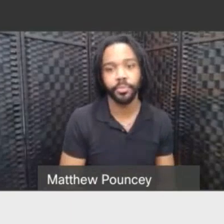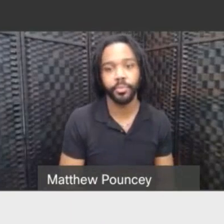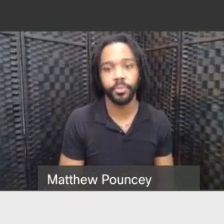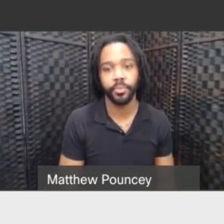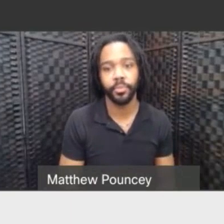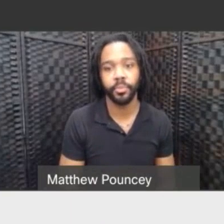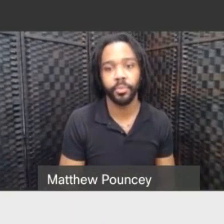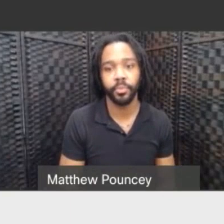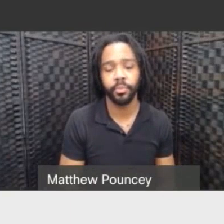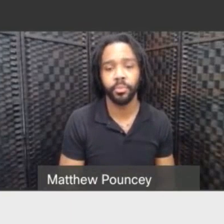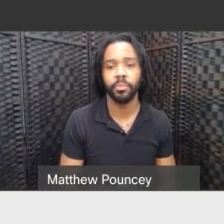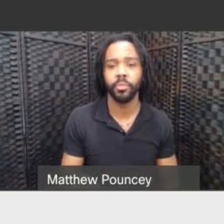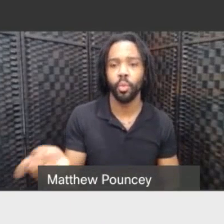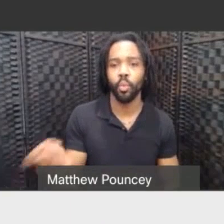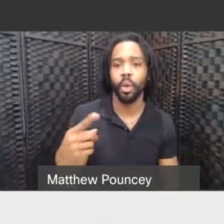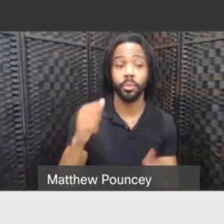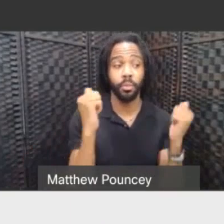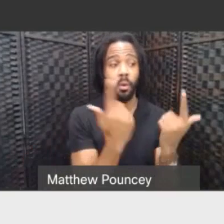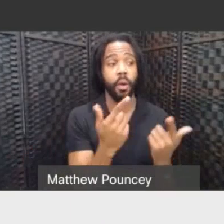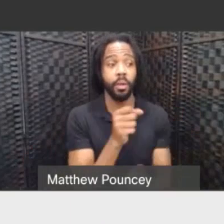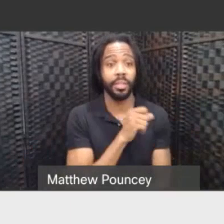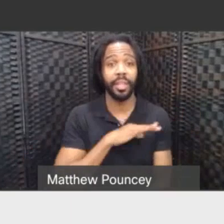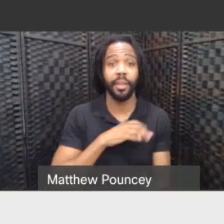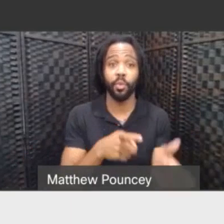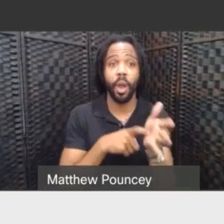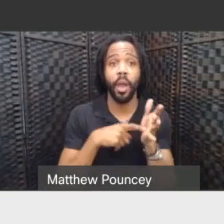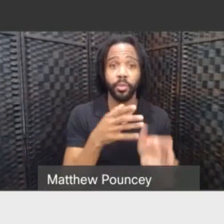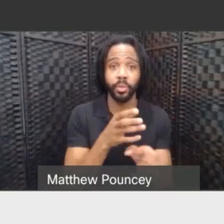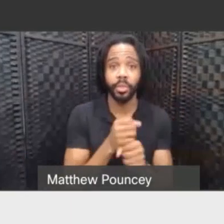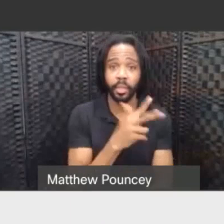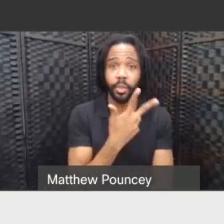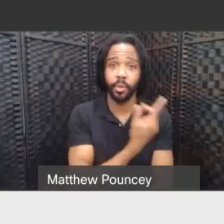Are all staff required to get the booster vaccine as well?